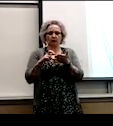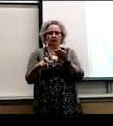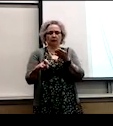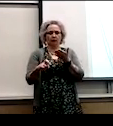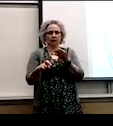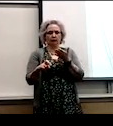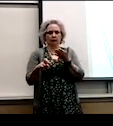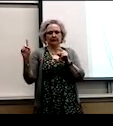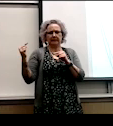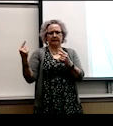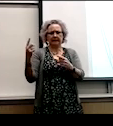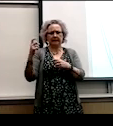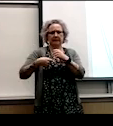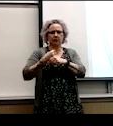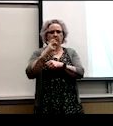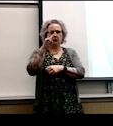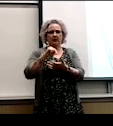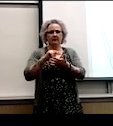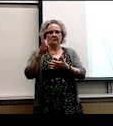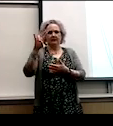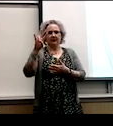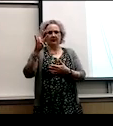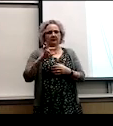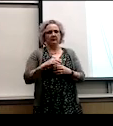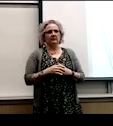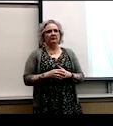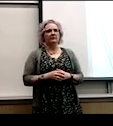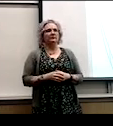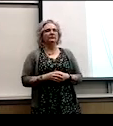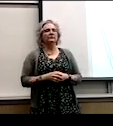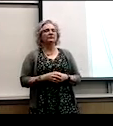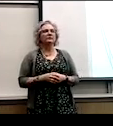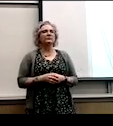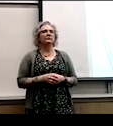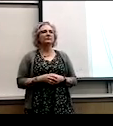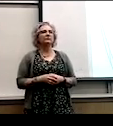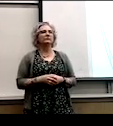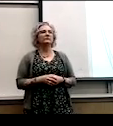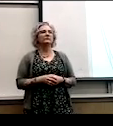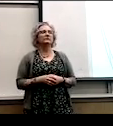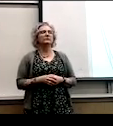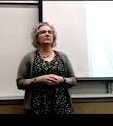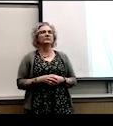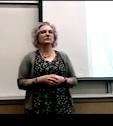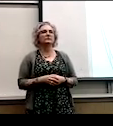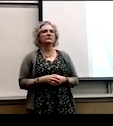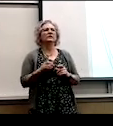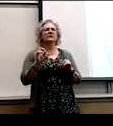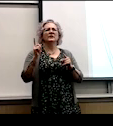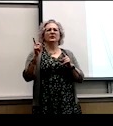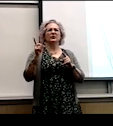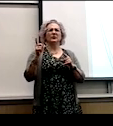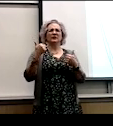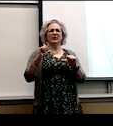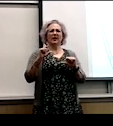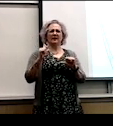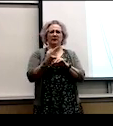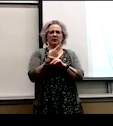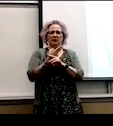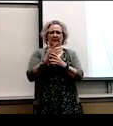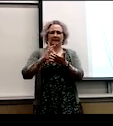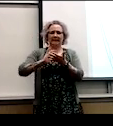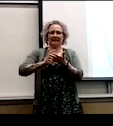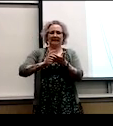in terms of my work in Alzheimer's clinical trials for Parkwood, there's disease-modifying medications that